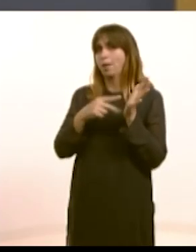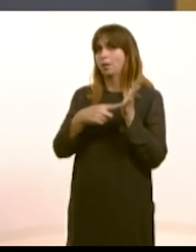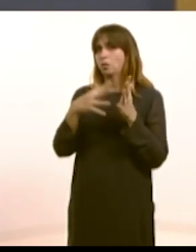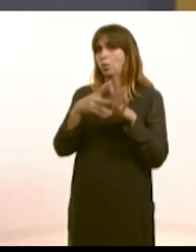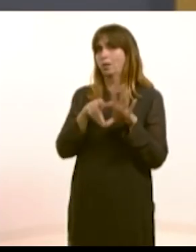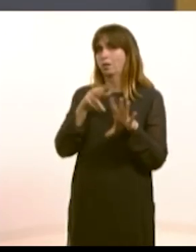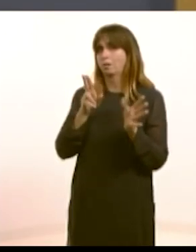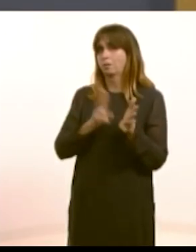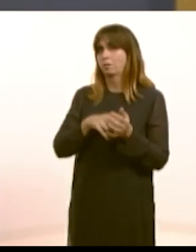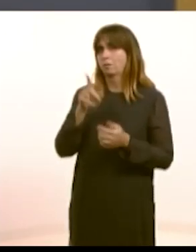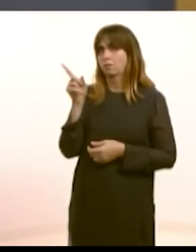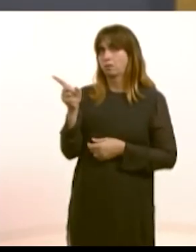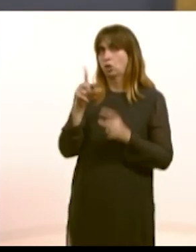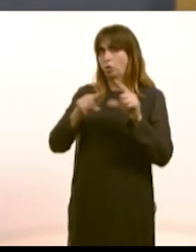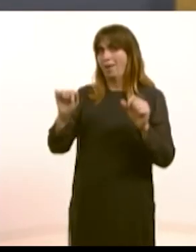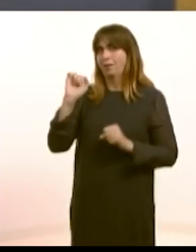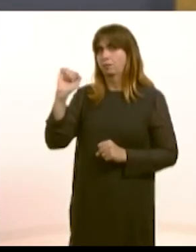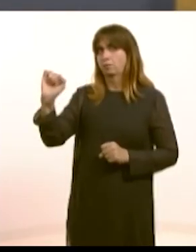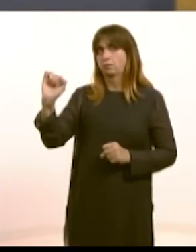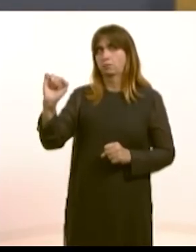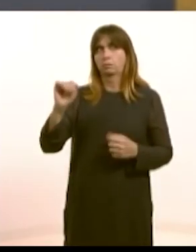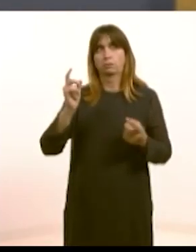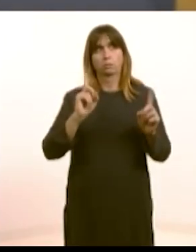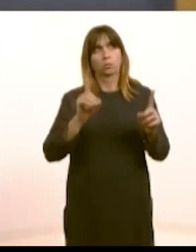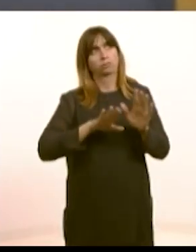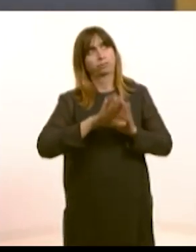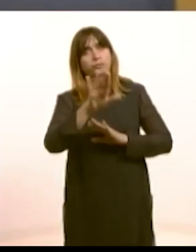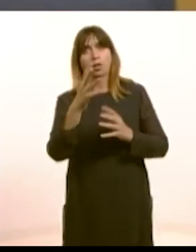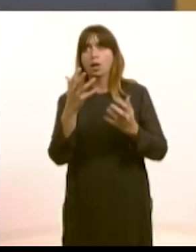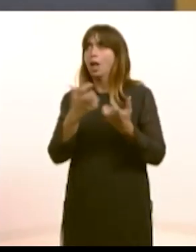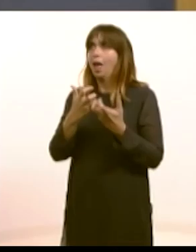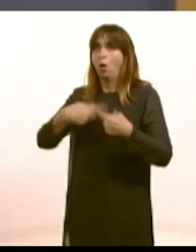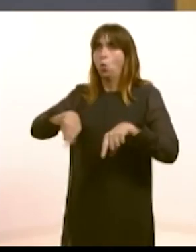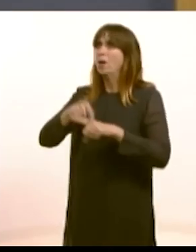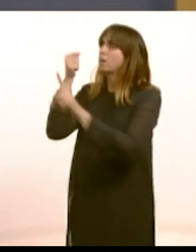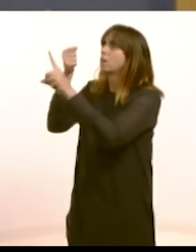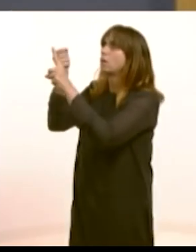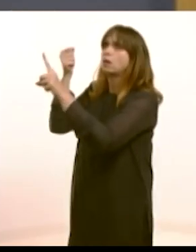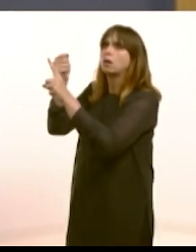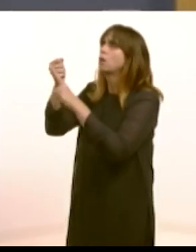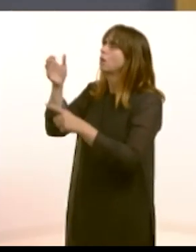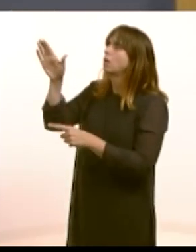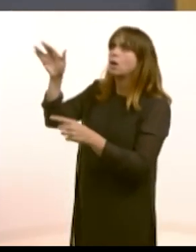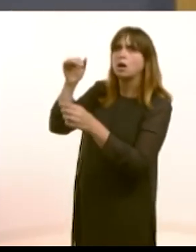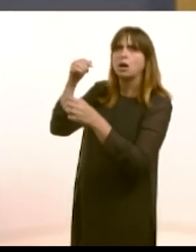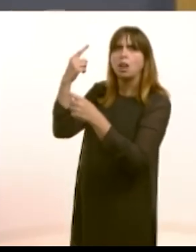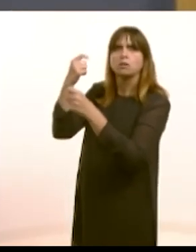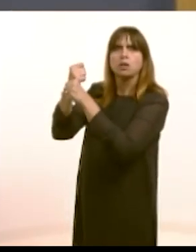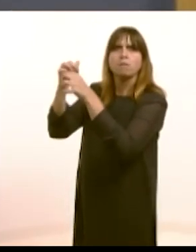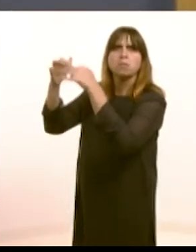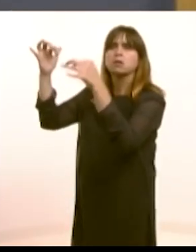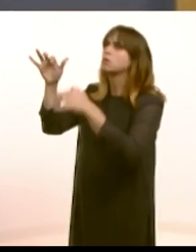just wondered how we are going to be able to influence the UK government to ensure that we will continue to have